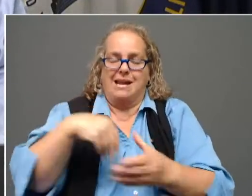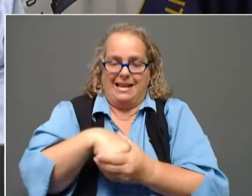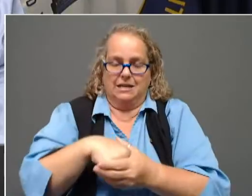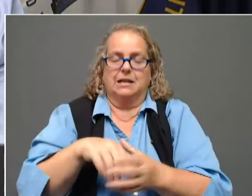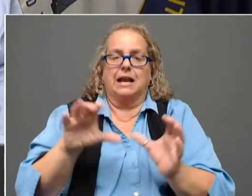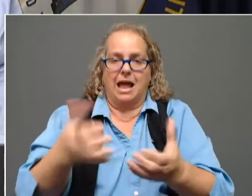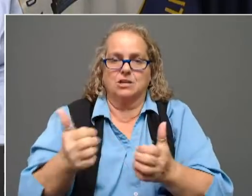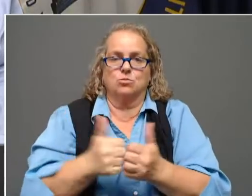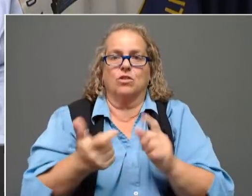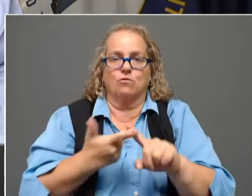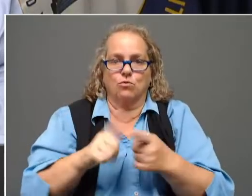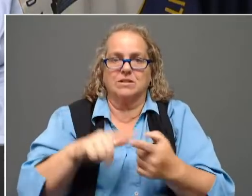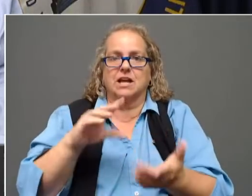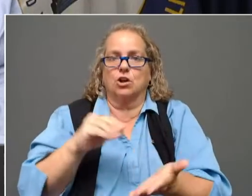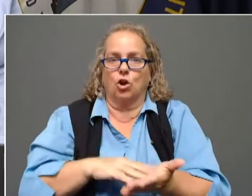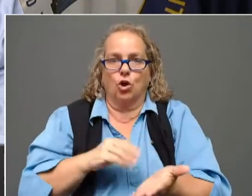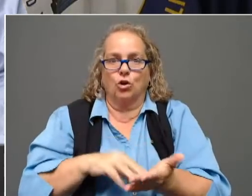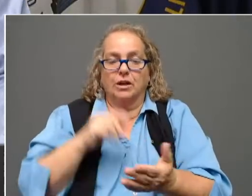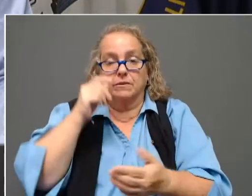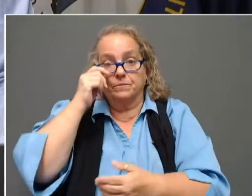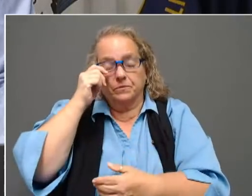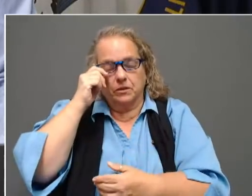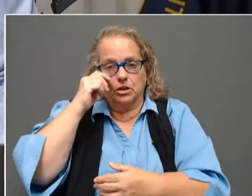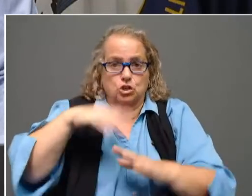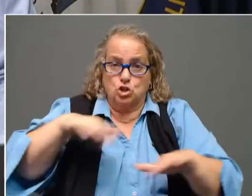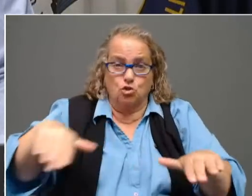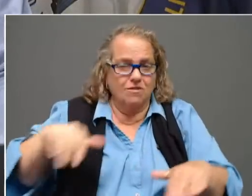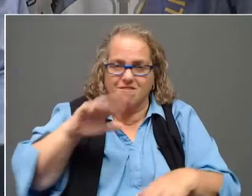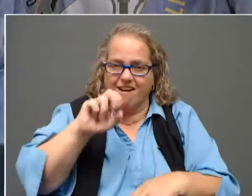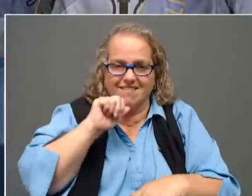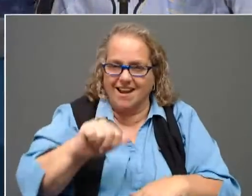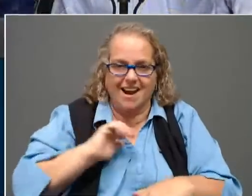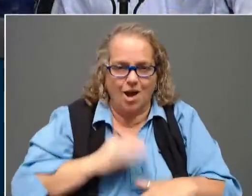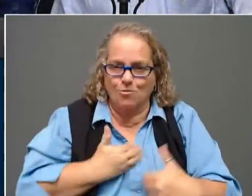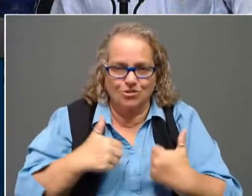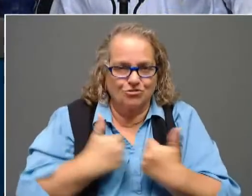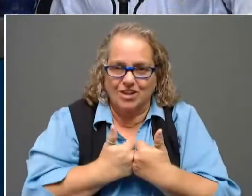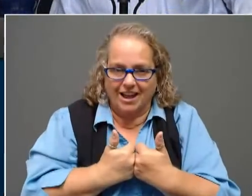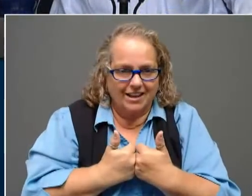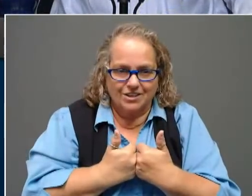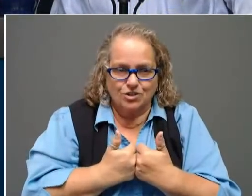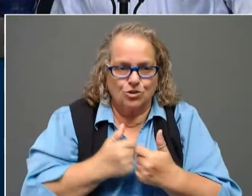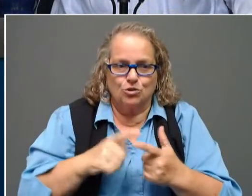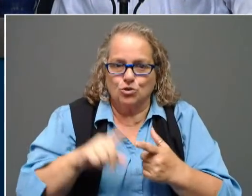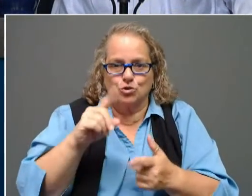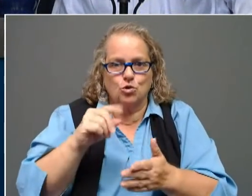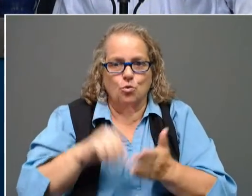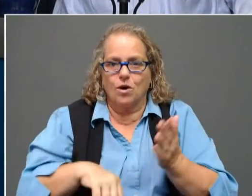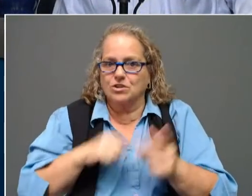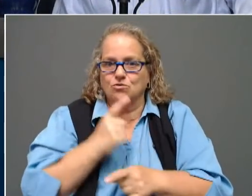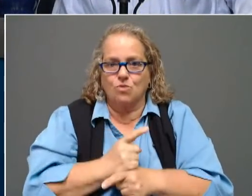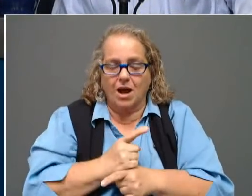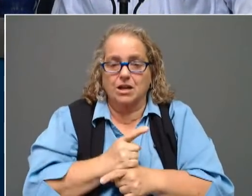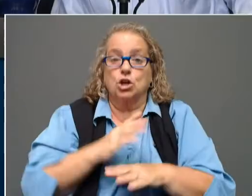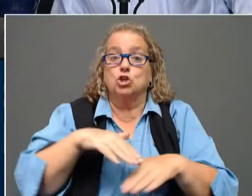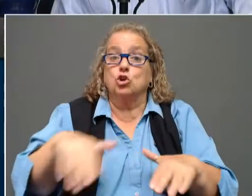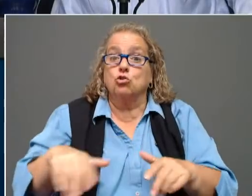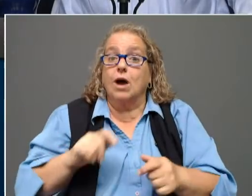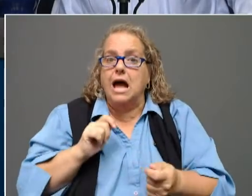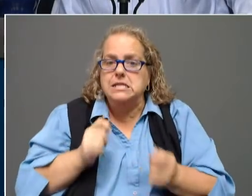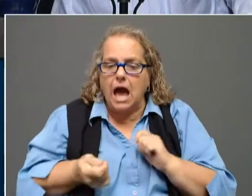Kids aren't our issue. They're not our challenge and doing what's right. And you know what? They adapt so